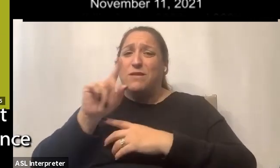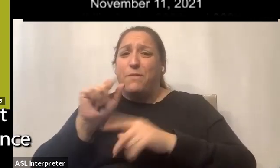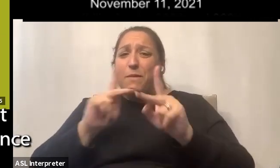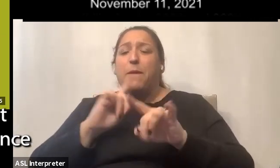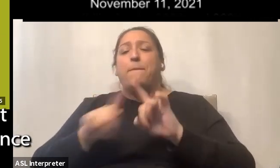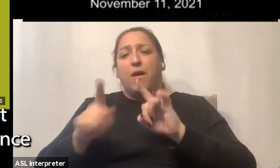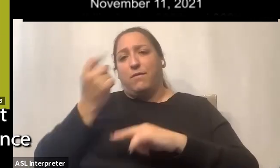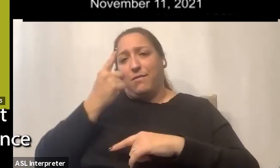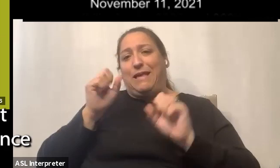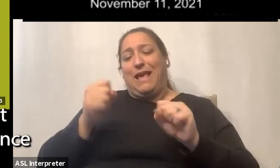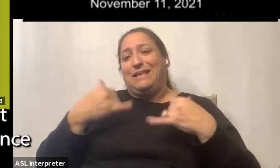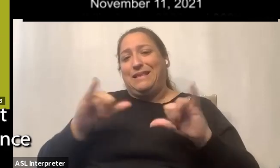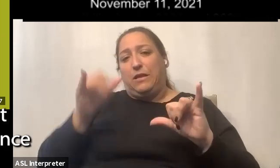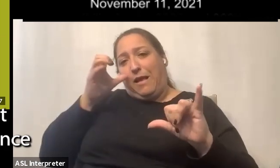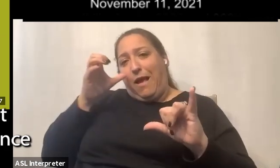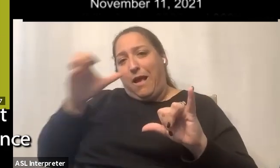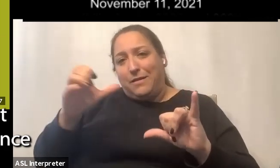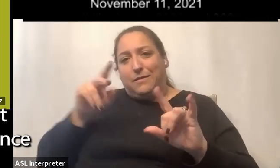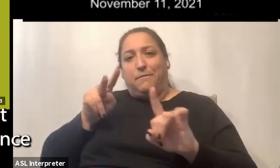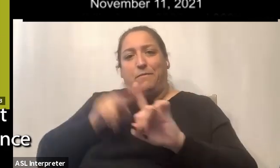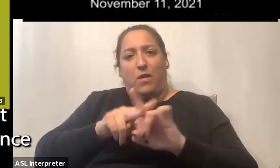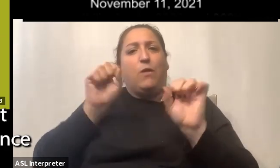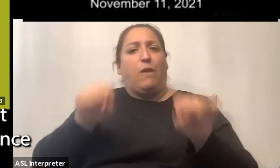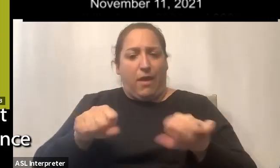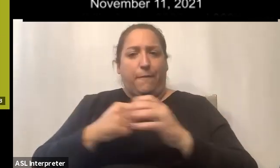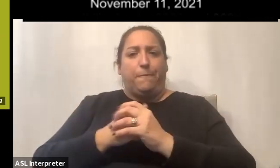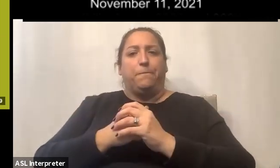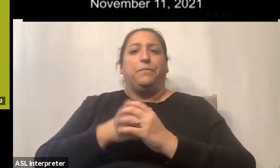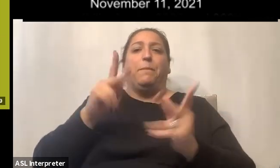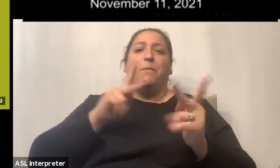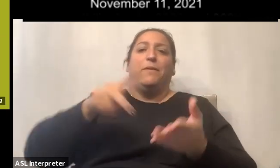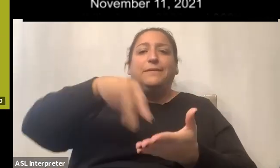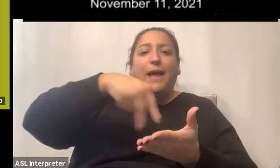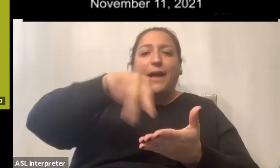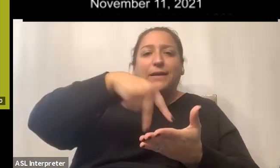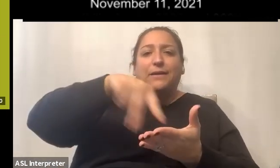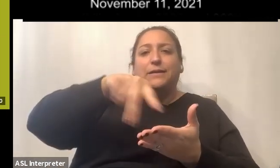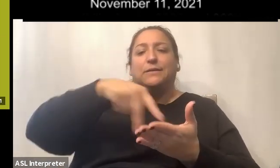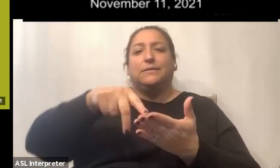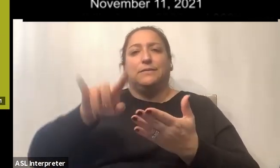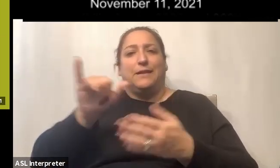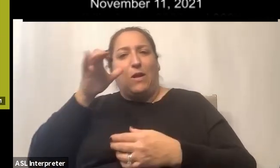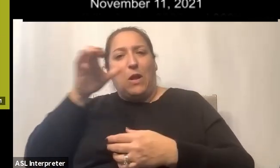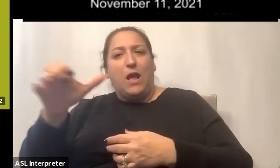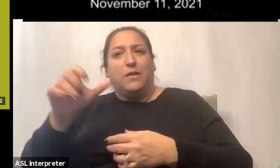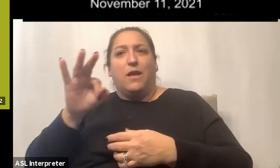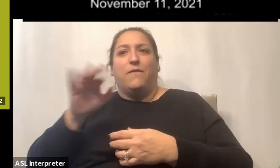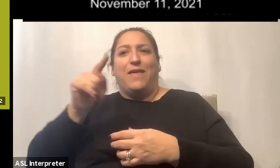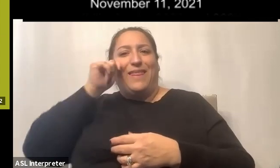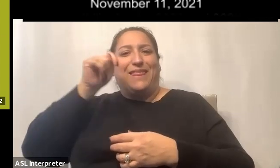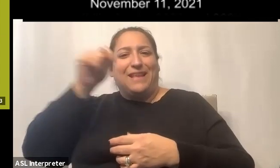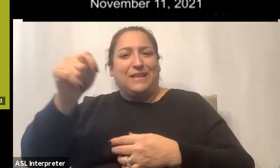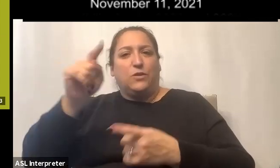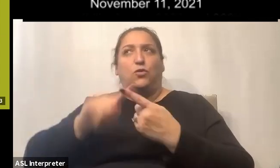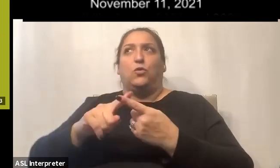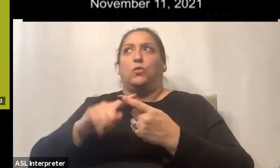However, the concept can still be applied, where people dance their concepts of their thesis to make it